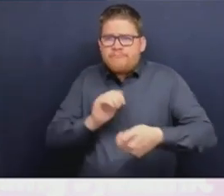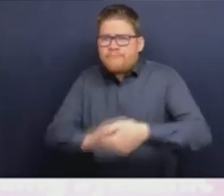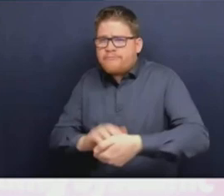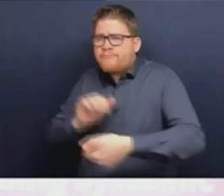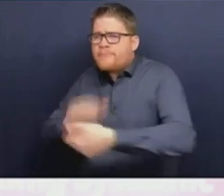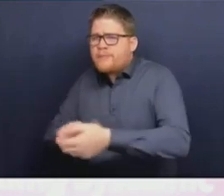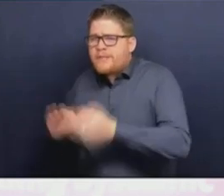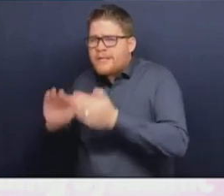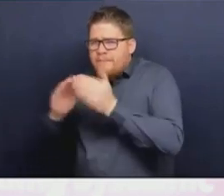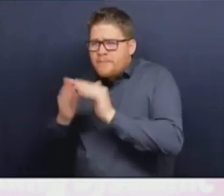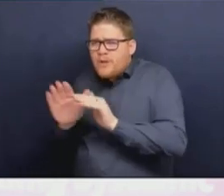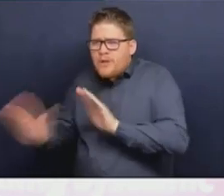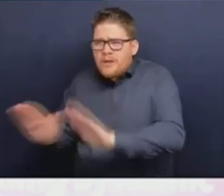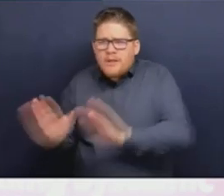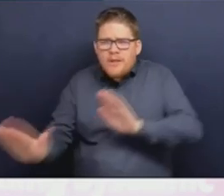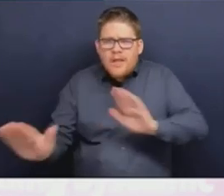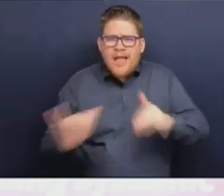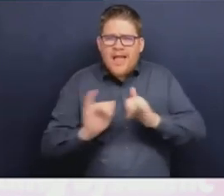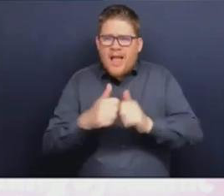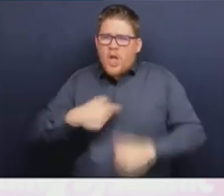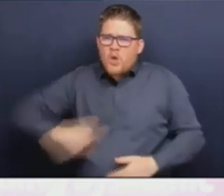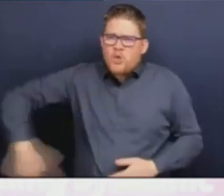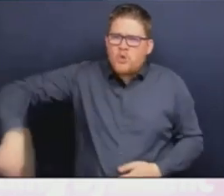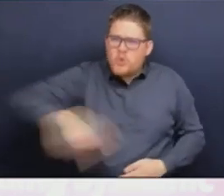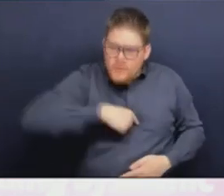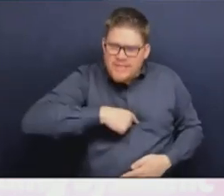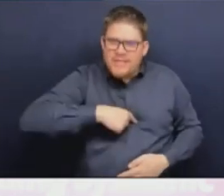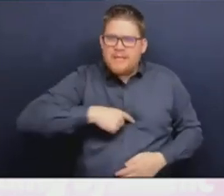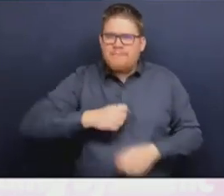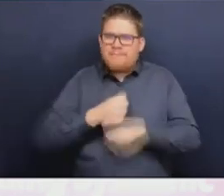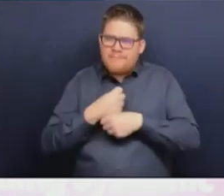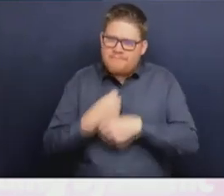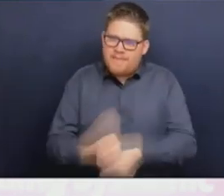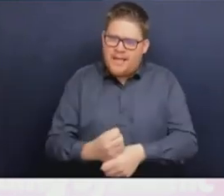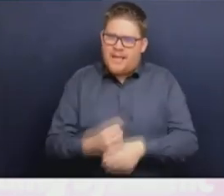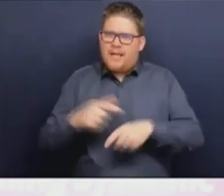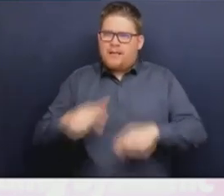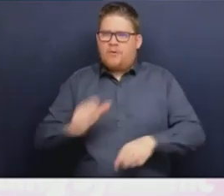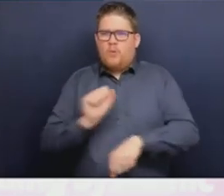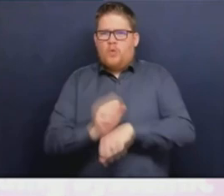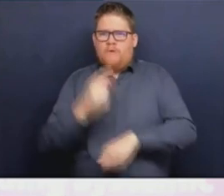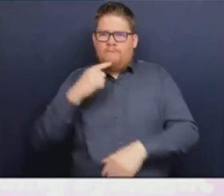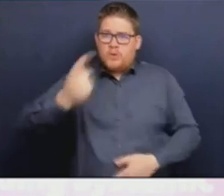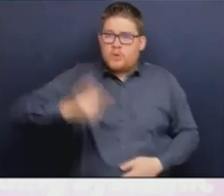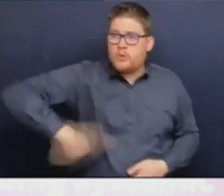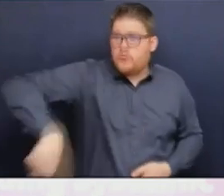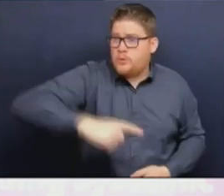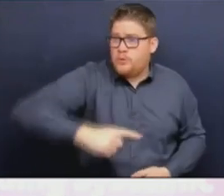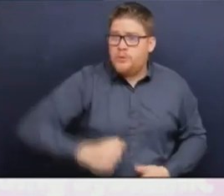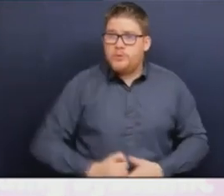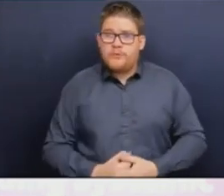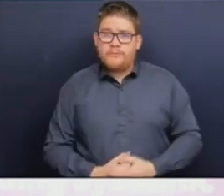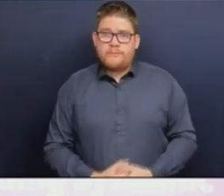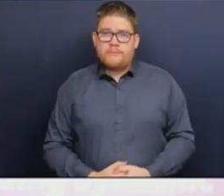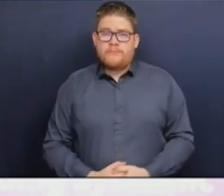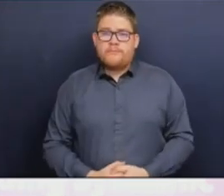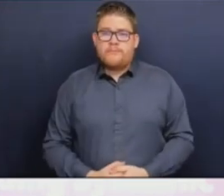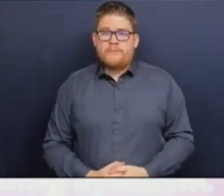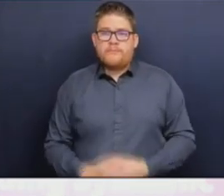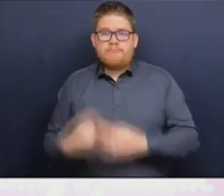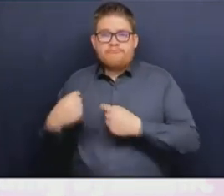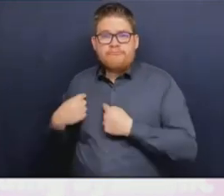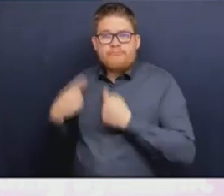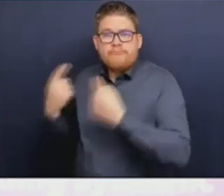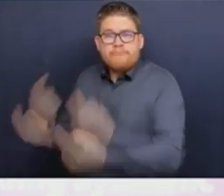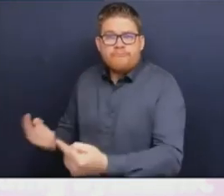racialized communities have been said, prove that. How do you know that? And the answer was, you have the information, why don't you look